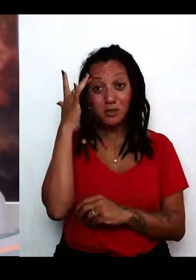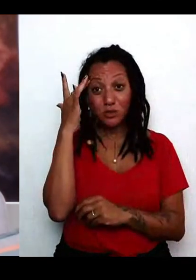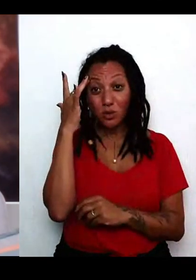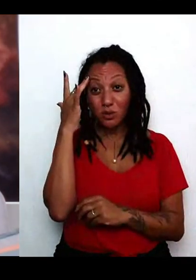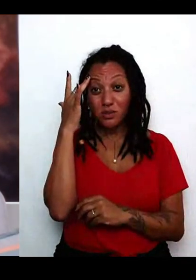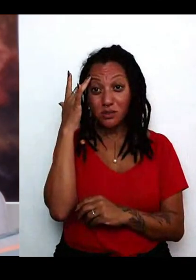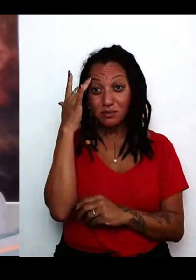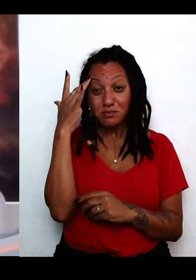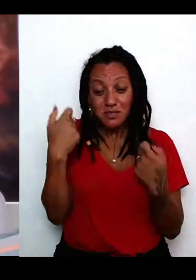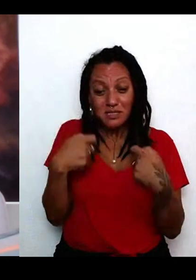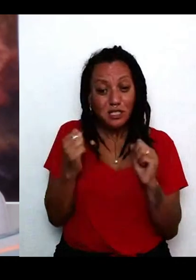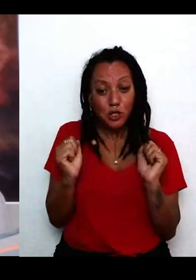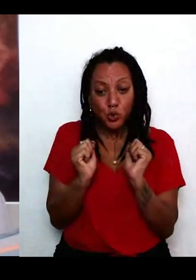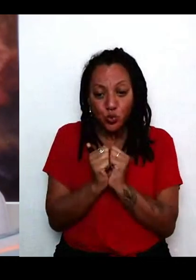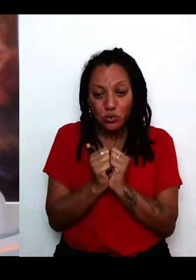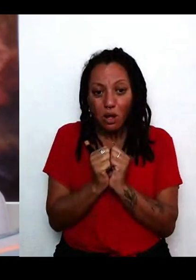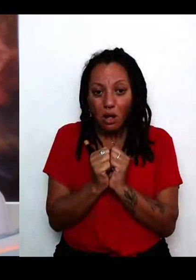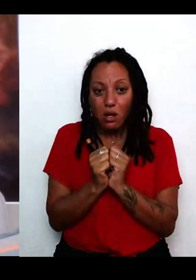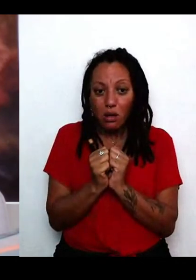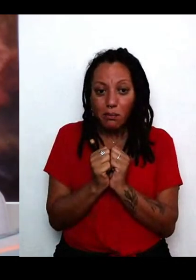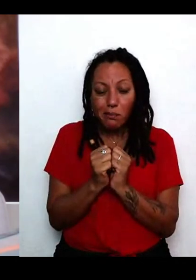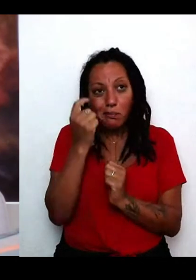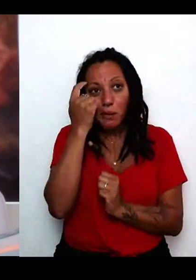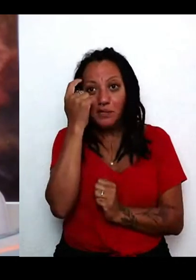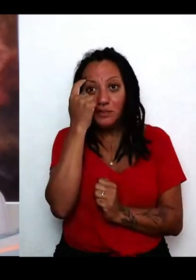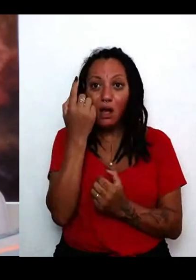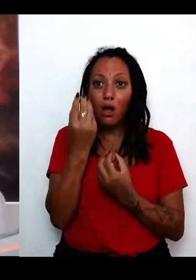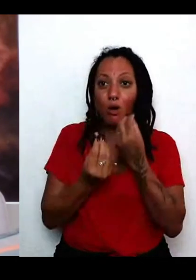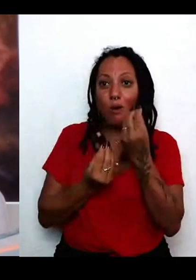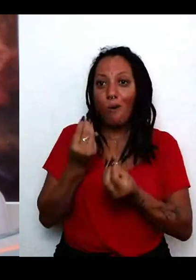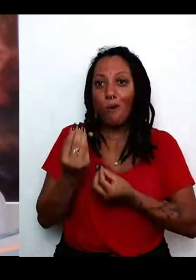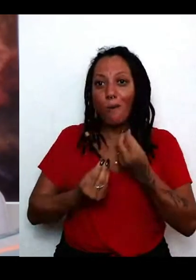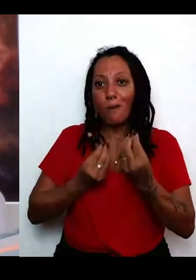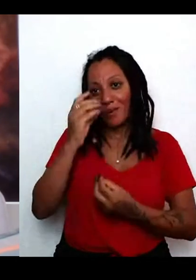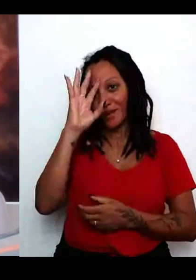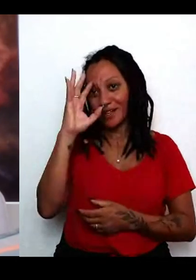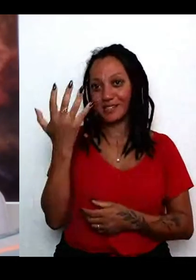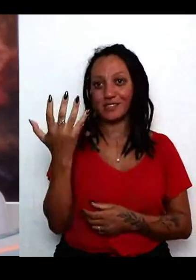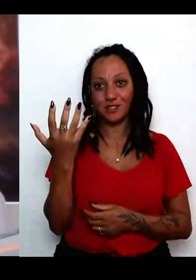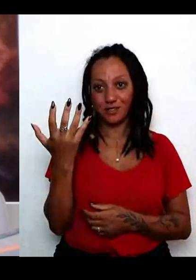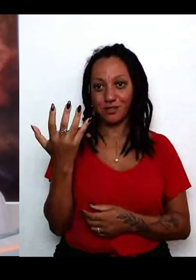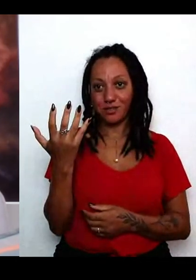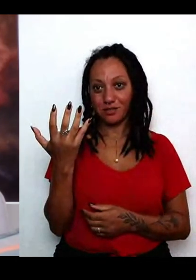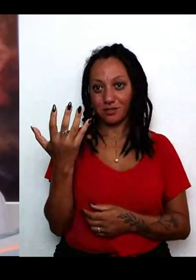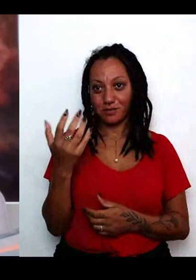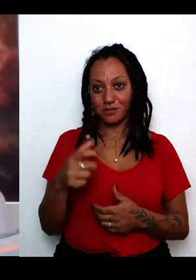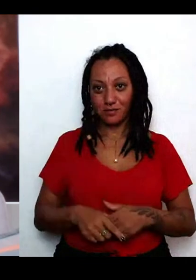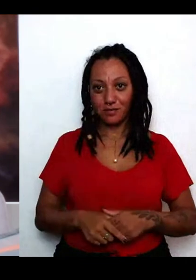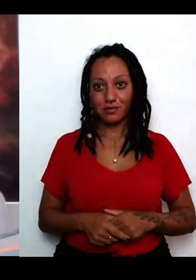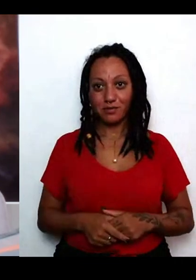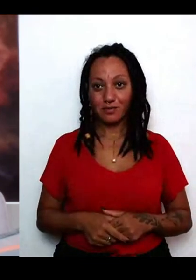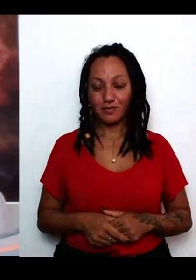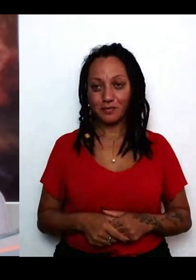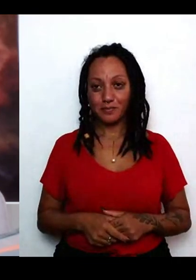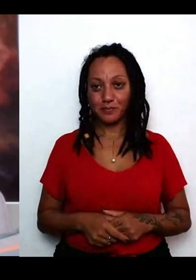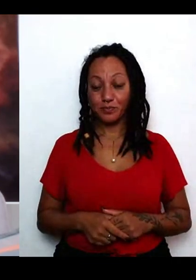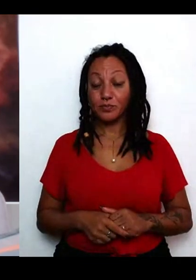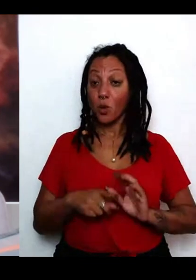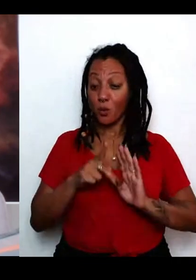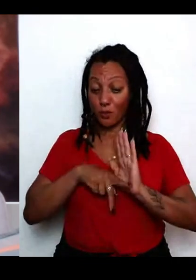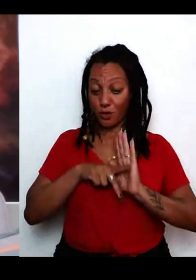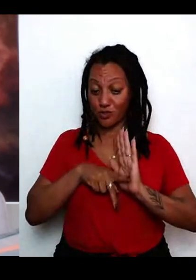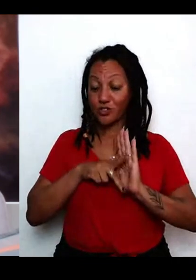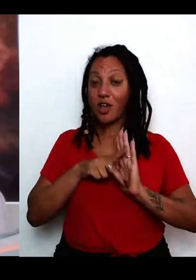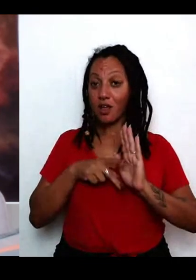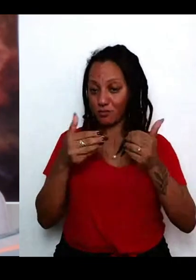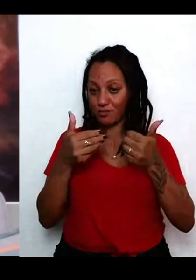and the project will be launched and people will be invited all over the world to submit answers